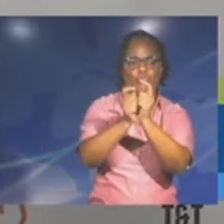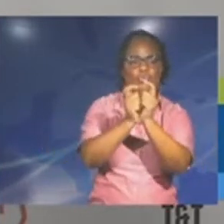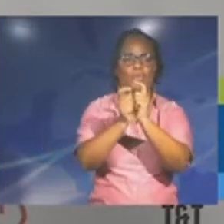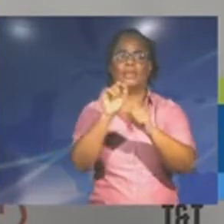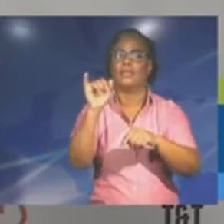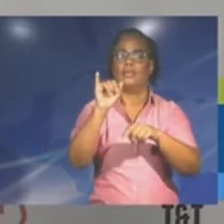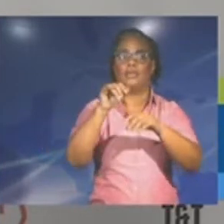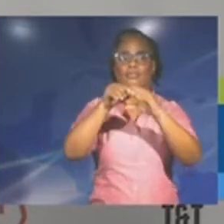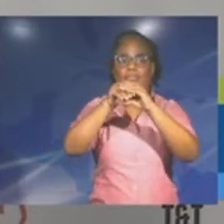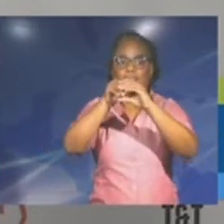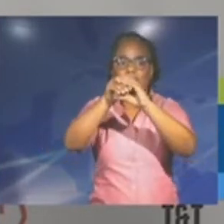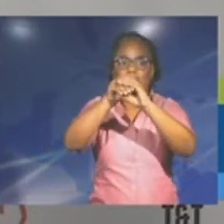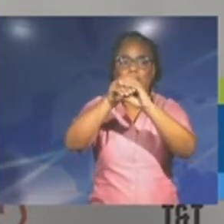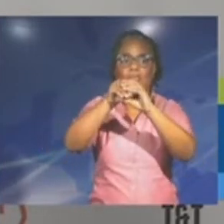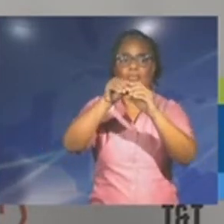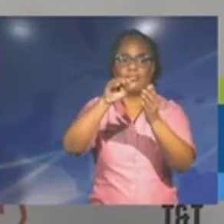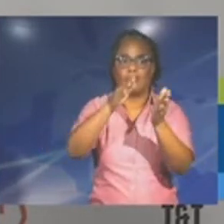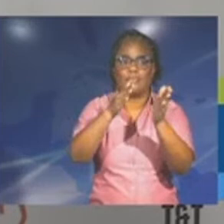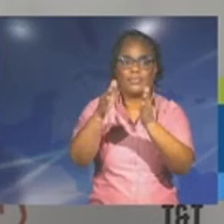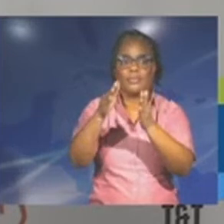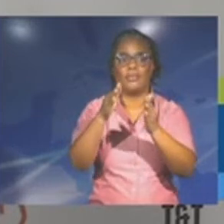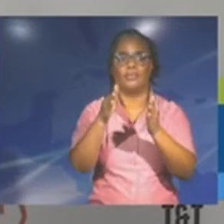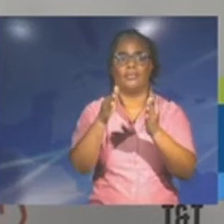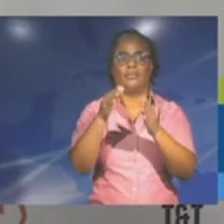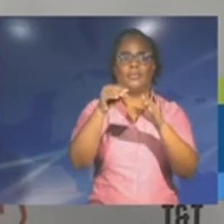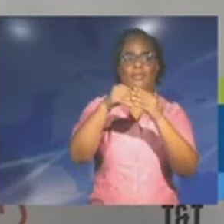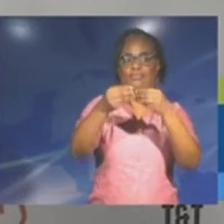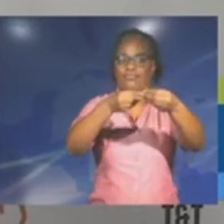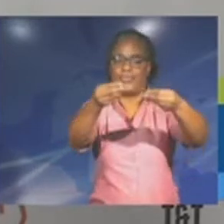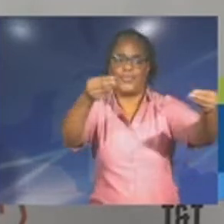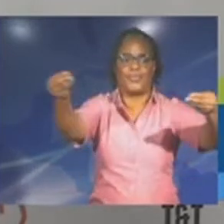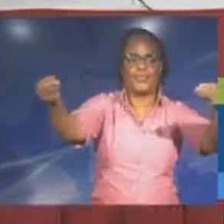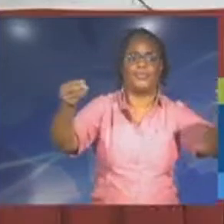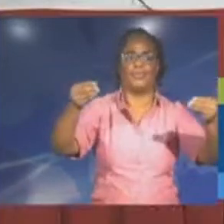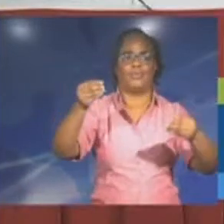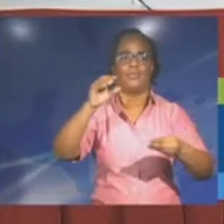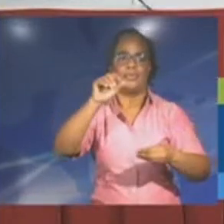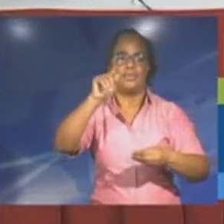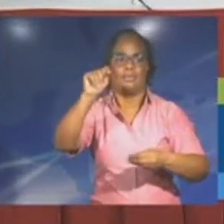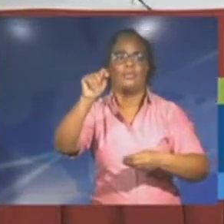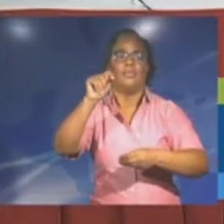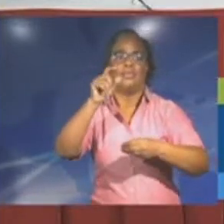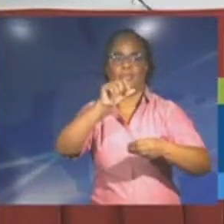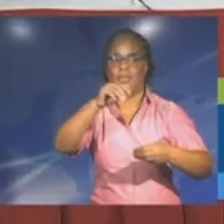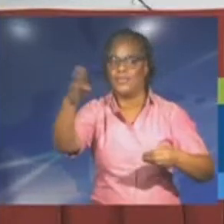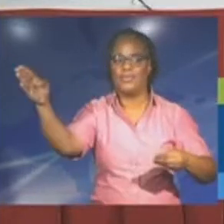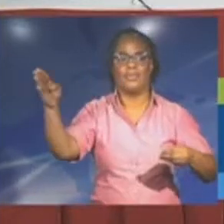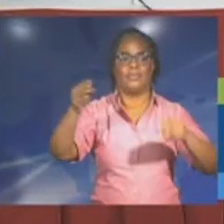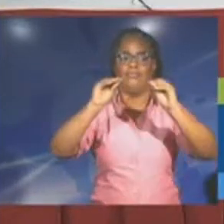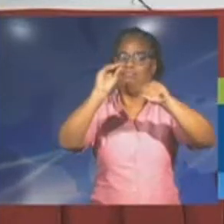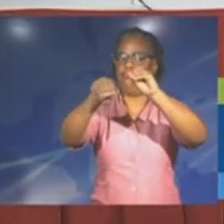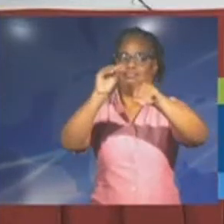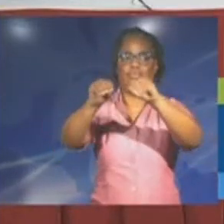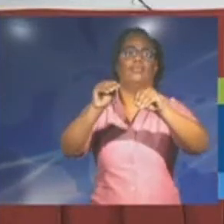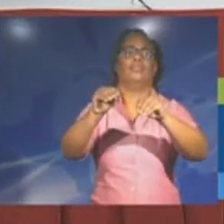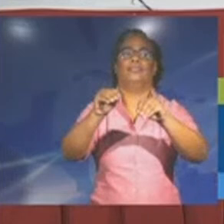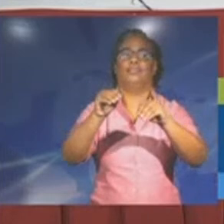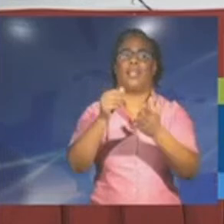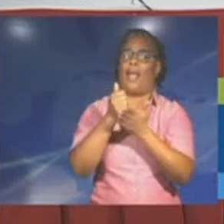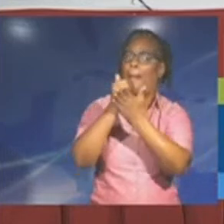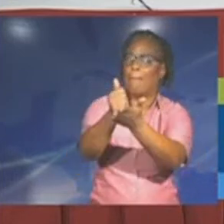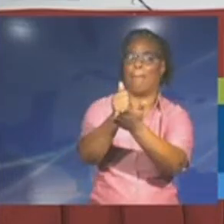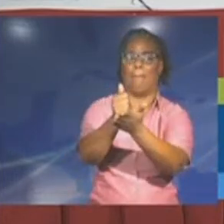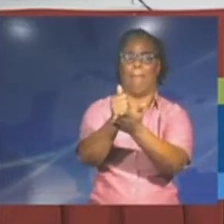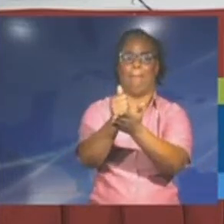secure global health and improve the quality of healthcare in Trinidad and Tobago. Yeah, thanks. If I may come in here, when Ms.